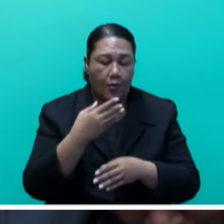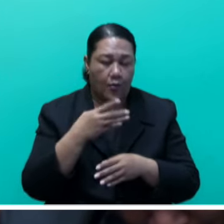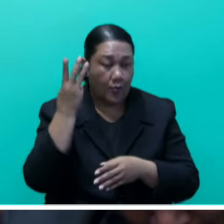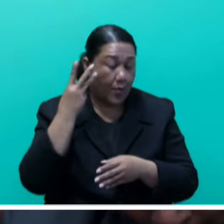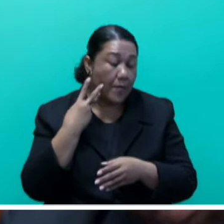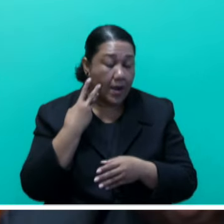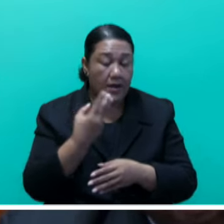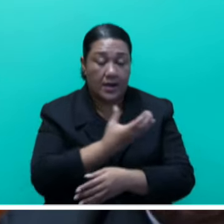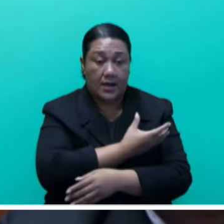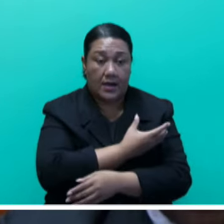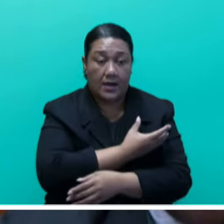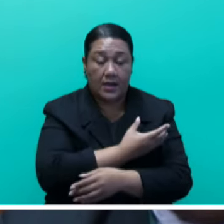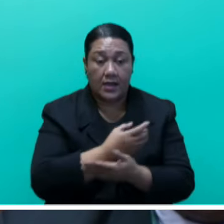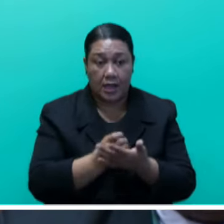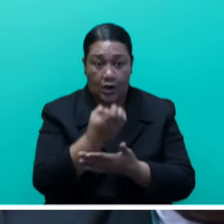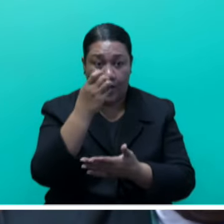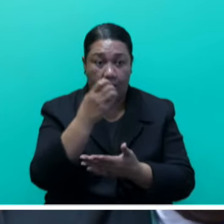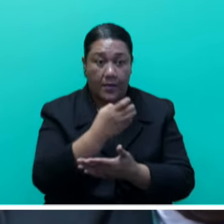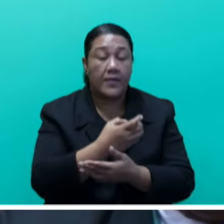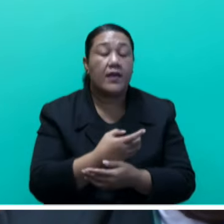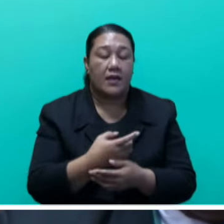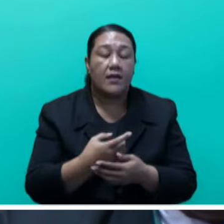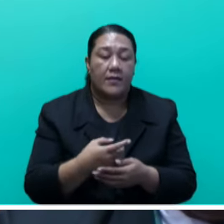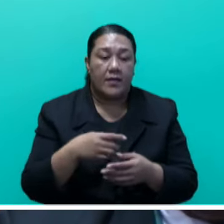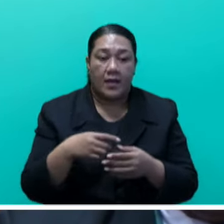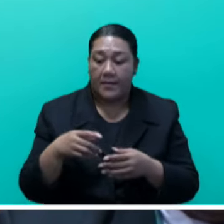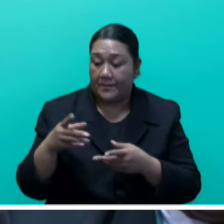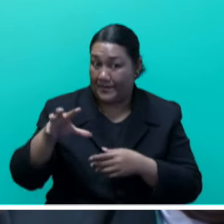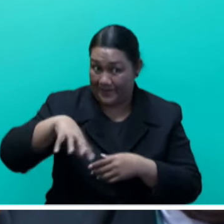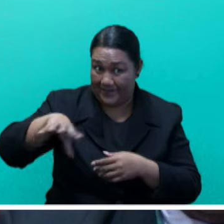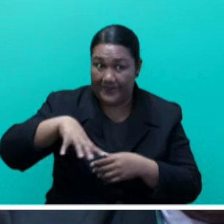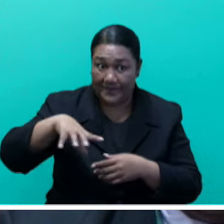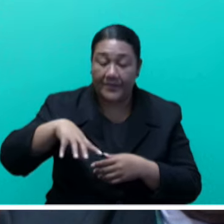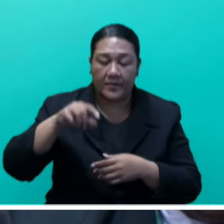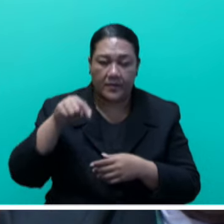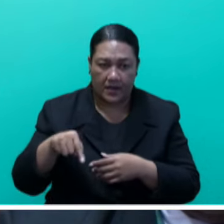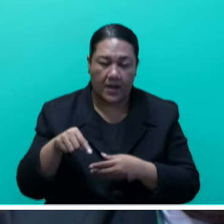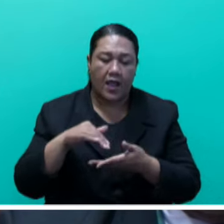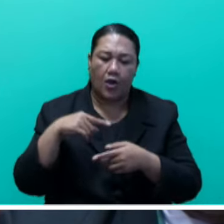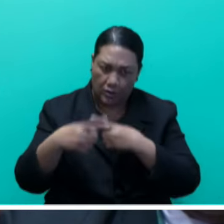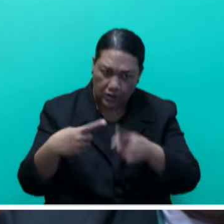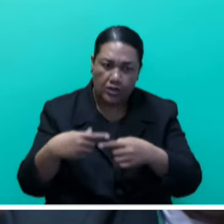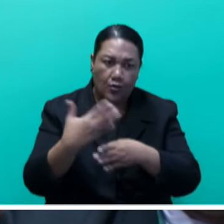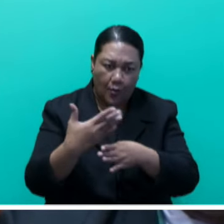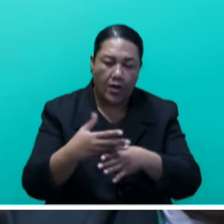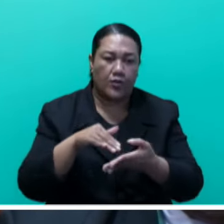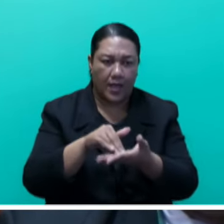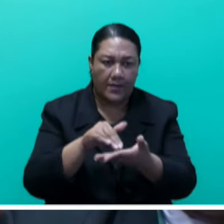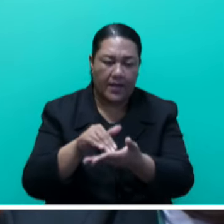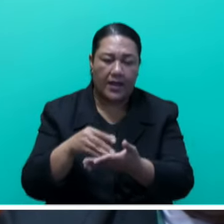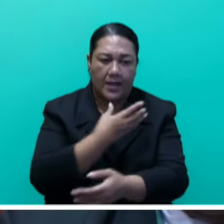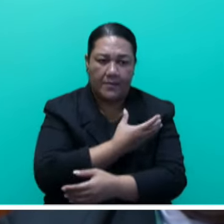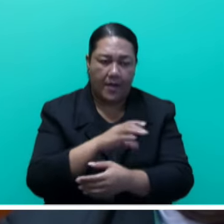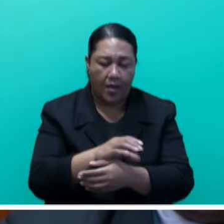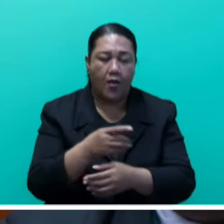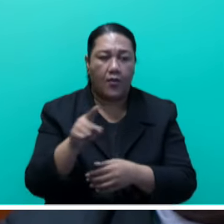our women who wish to venture into business. Honorable Speaker, I want to thank the Junkao Technology Demonstration